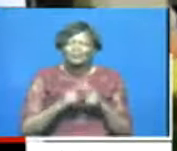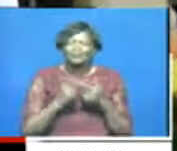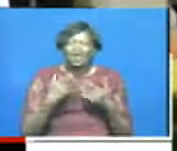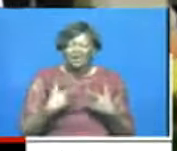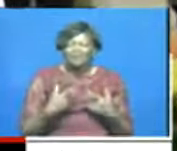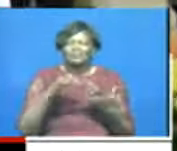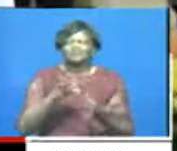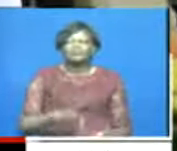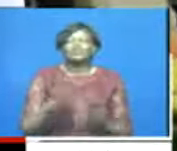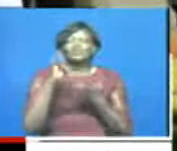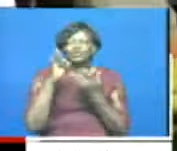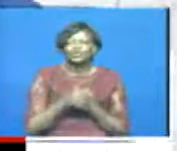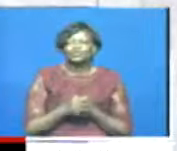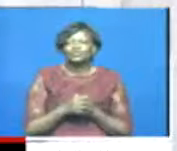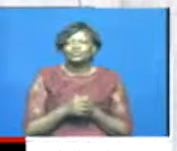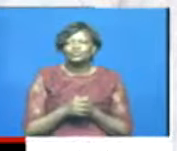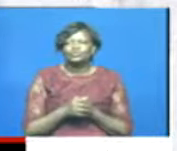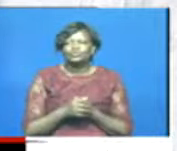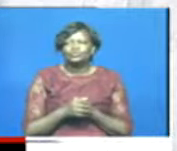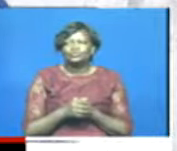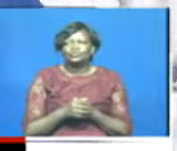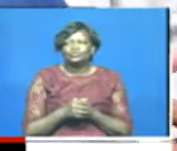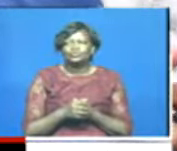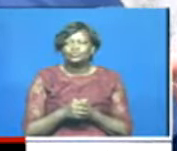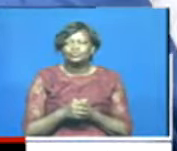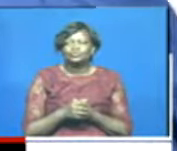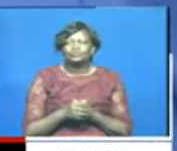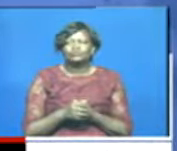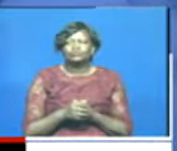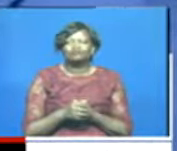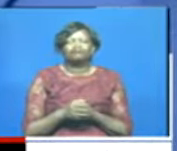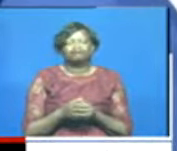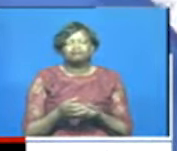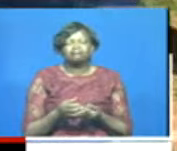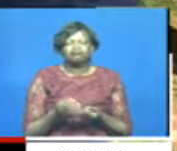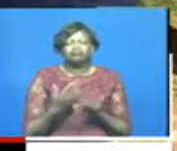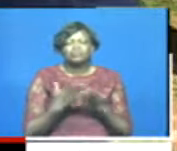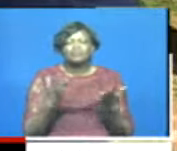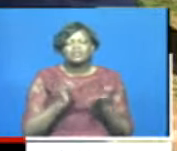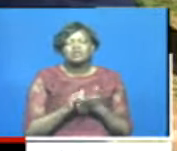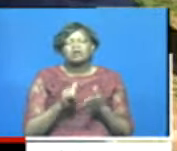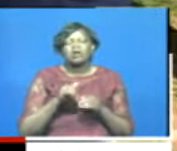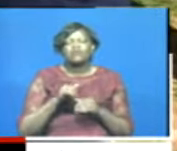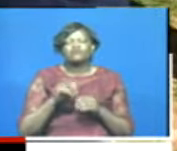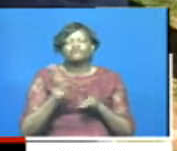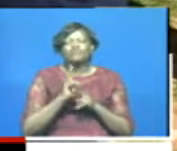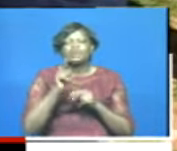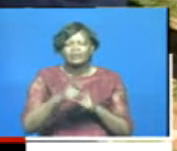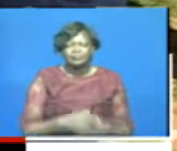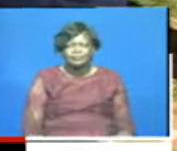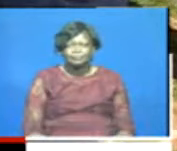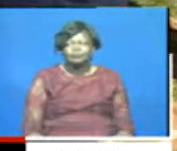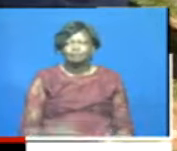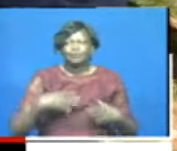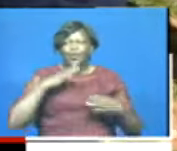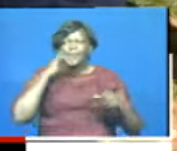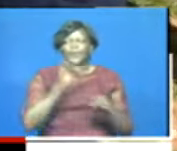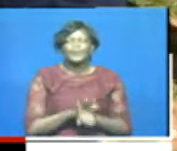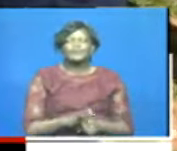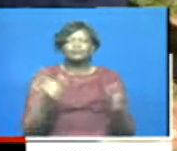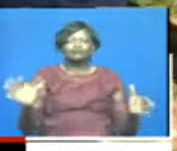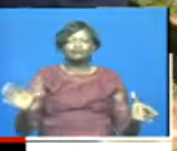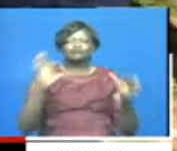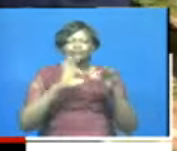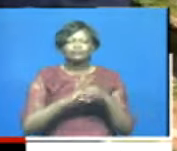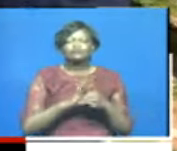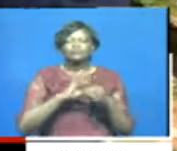special, tunaita situation room. The campaign brought together different stakeholders who pledged to collaborate in averting